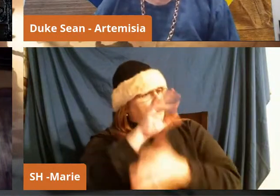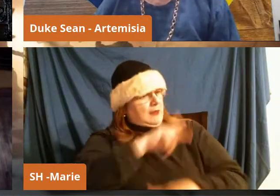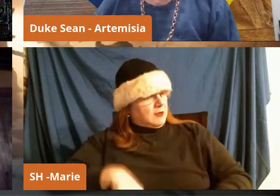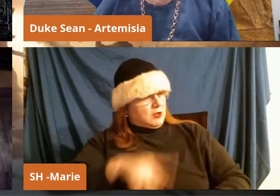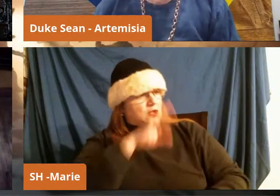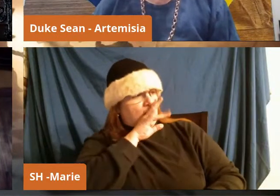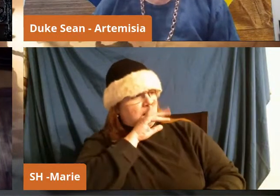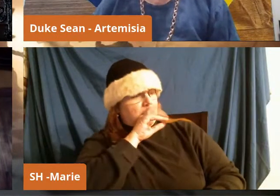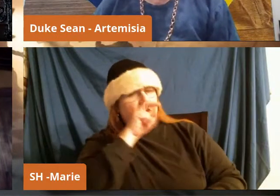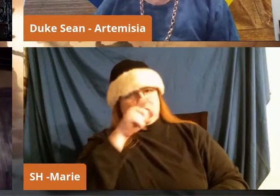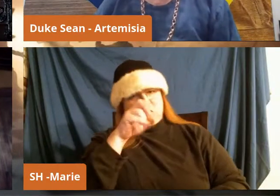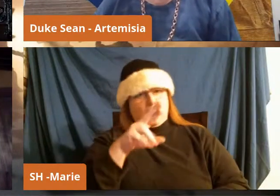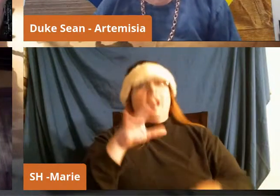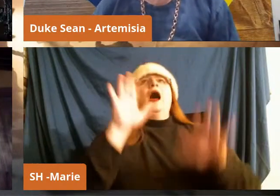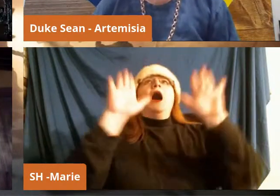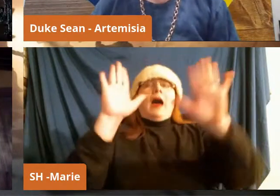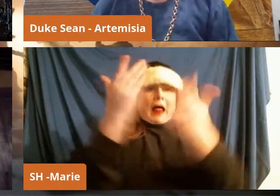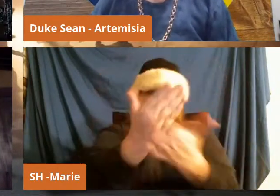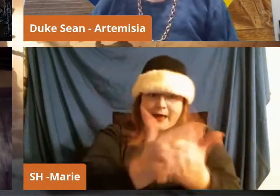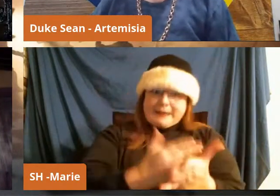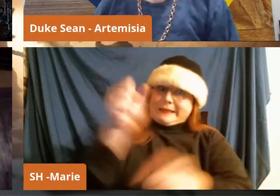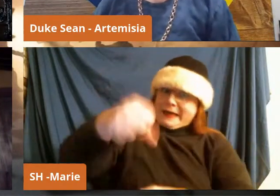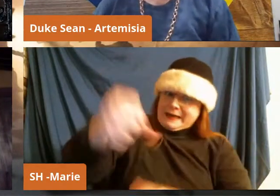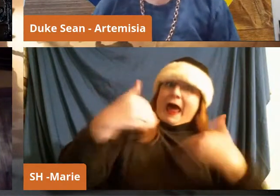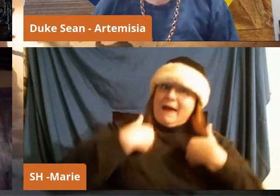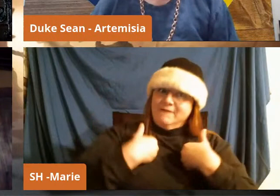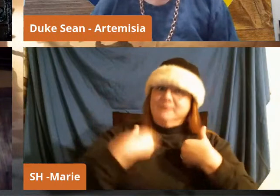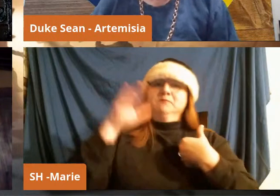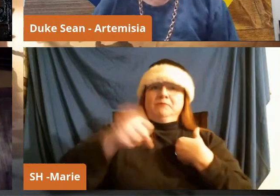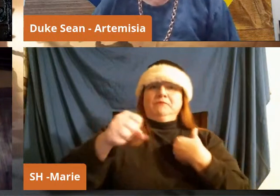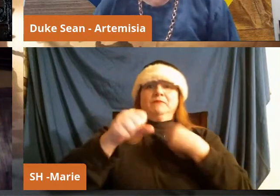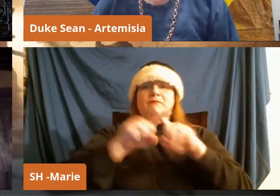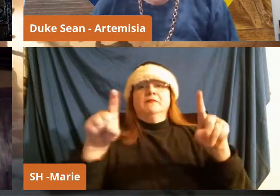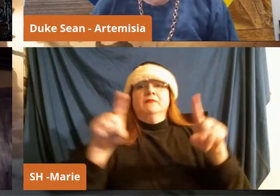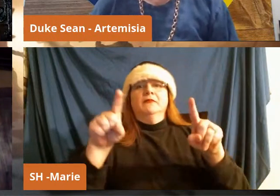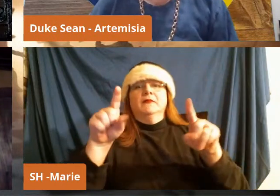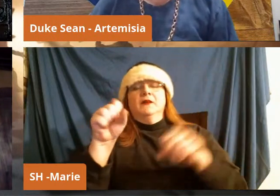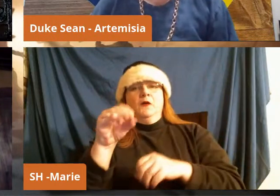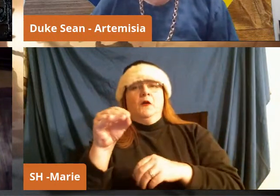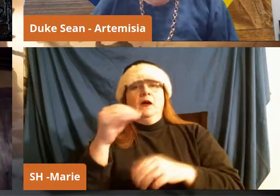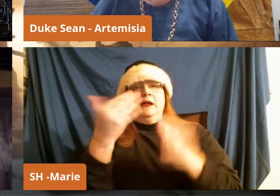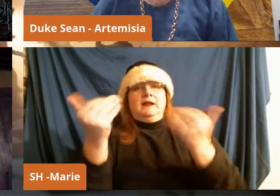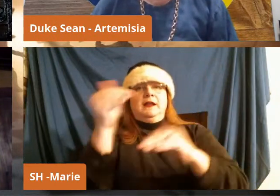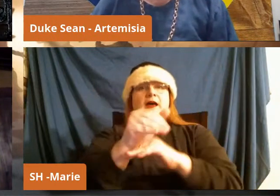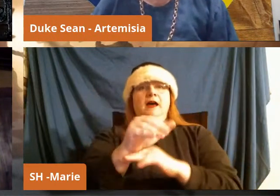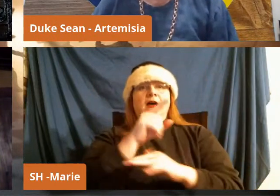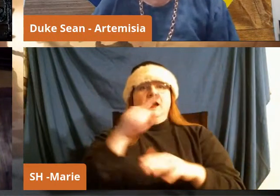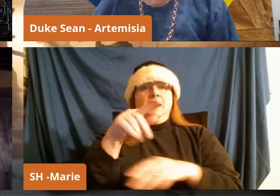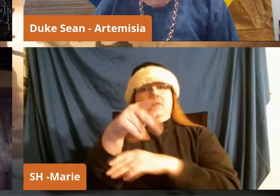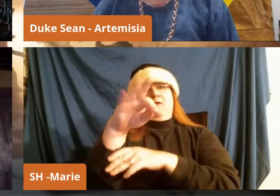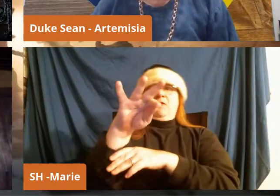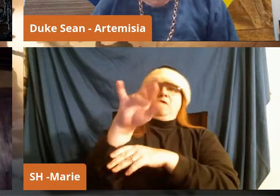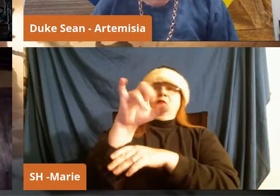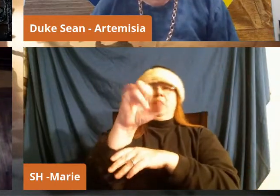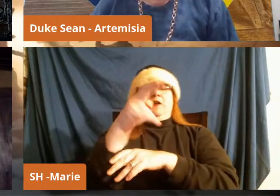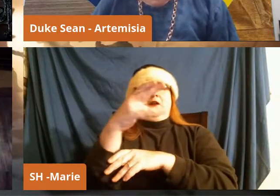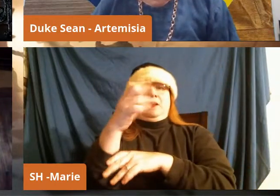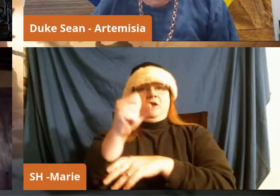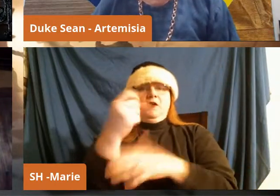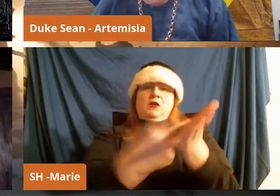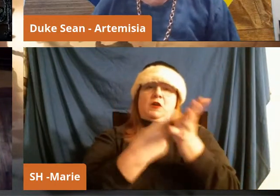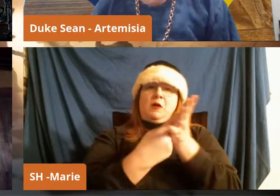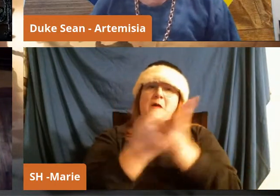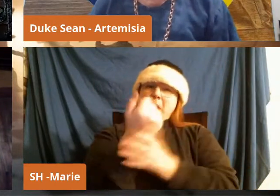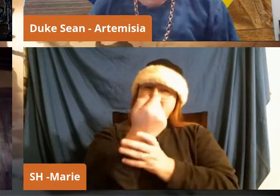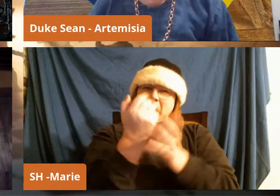Robert of Woodsend, I'm like, "Yes, he's on the list. We got it." Right? So tonight's topic is franchise. We talked about this